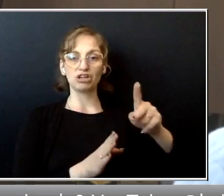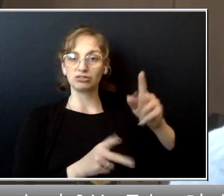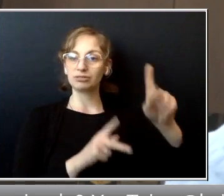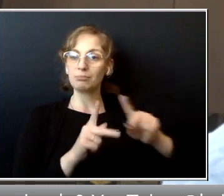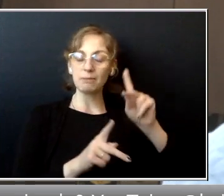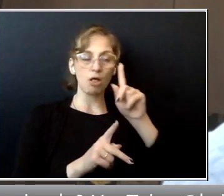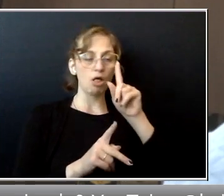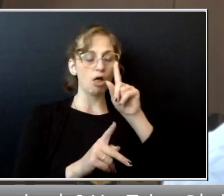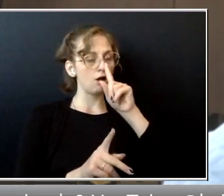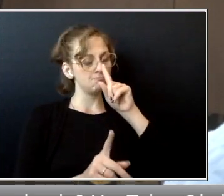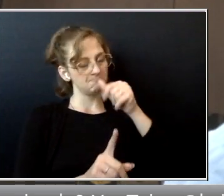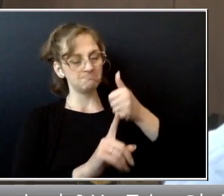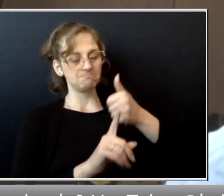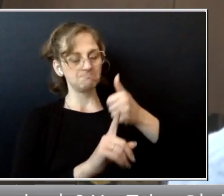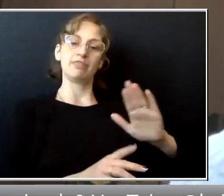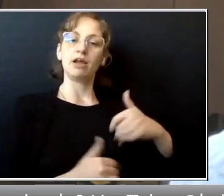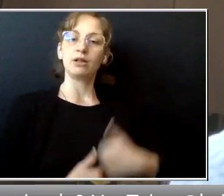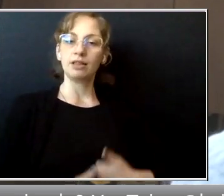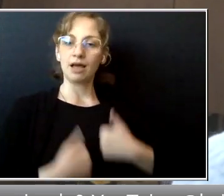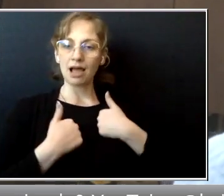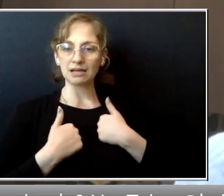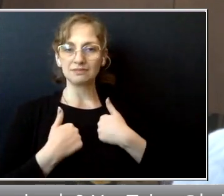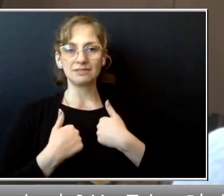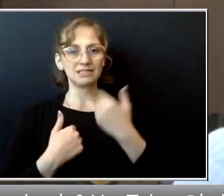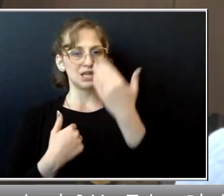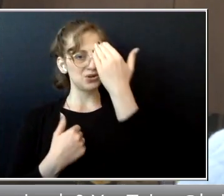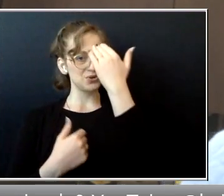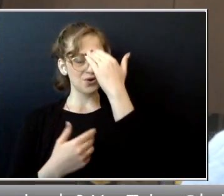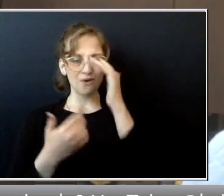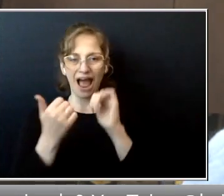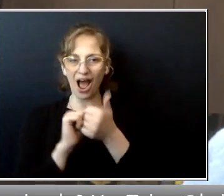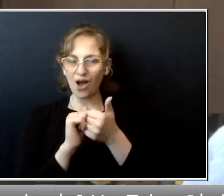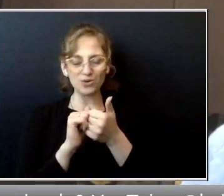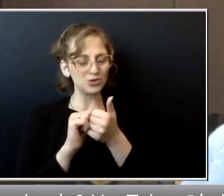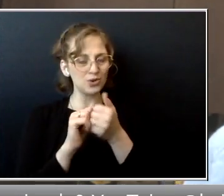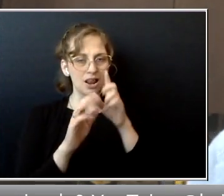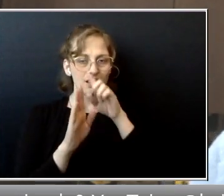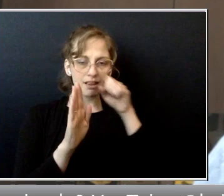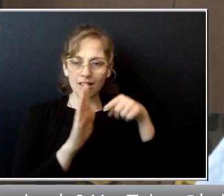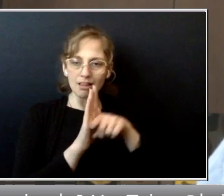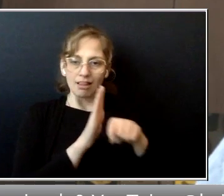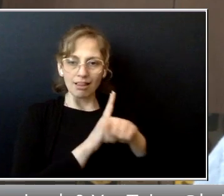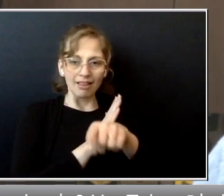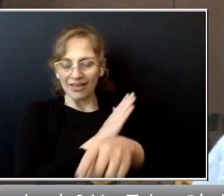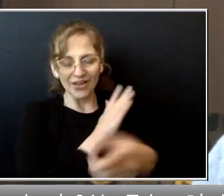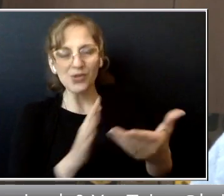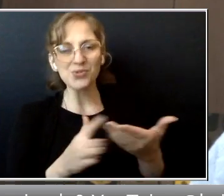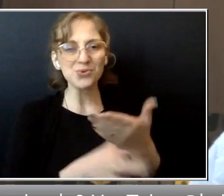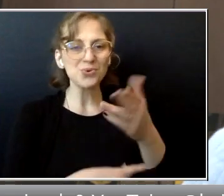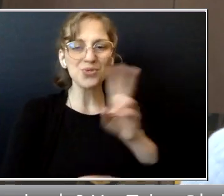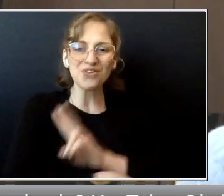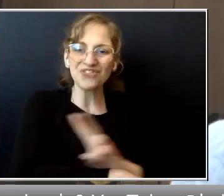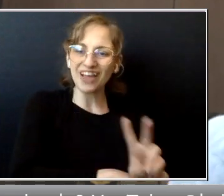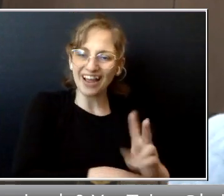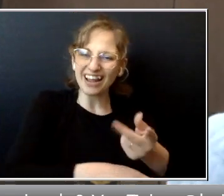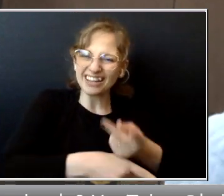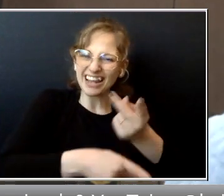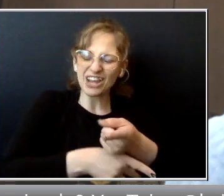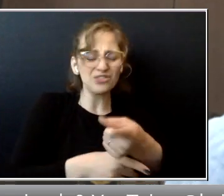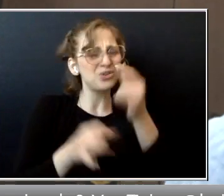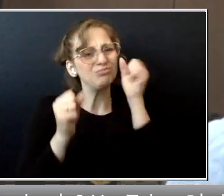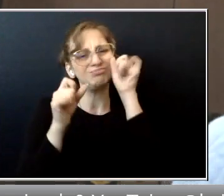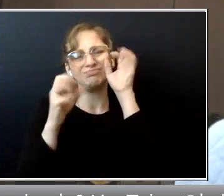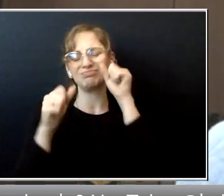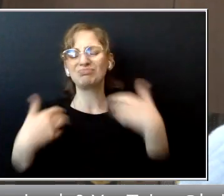take a catheter and snake it in through somebody's vein and make sure that they know how to take care of this, and that's really incredible. And